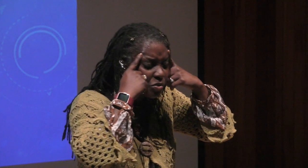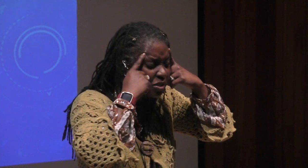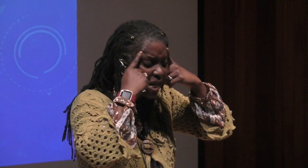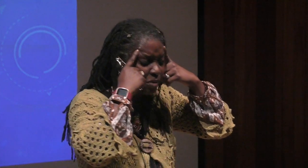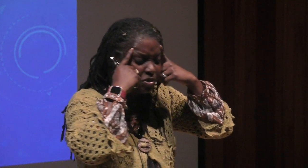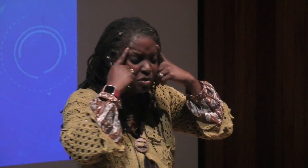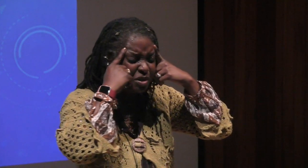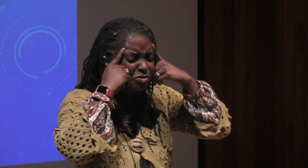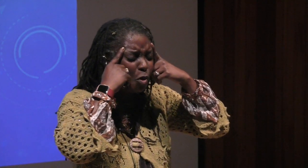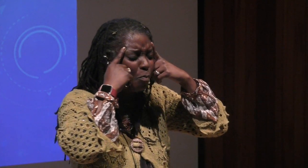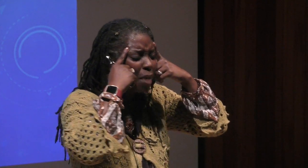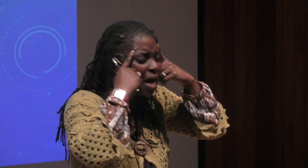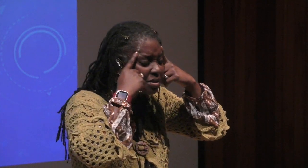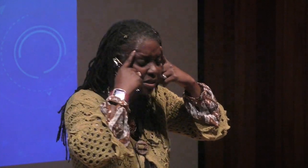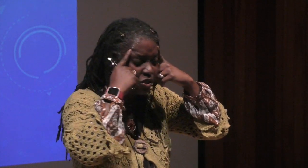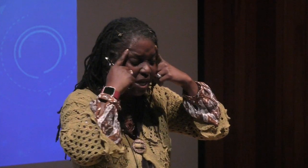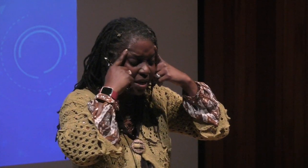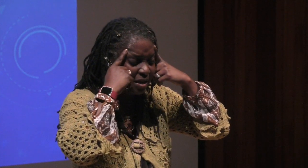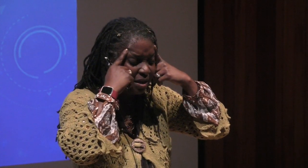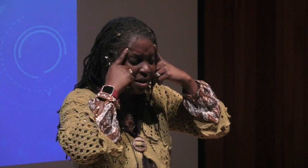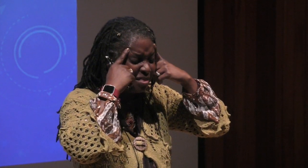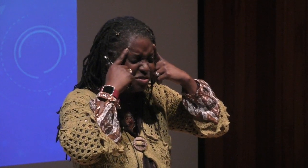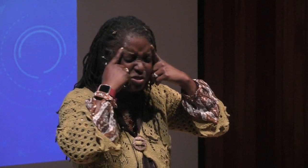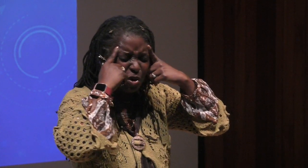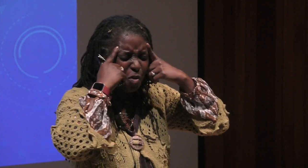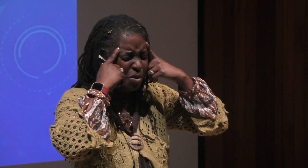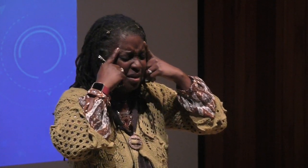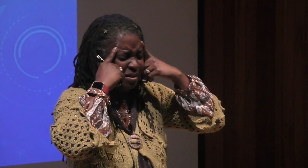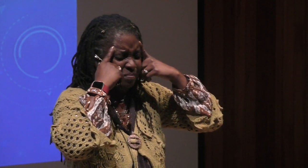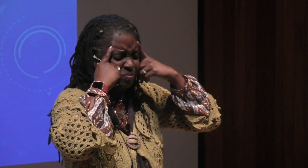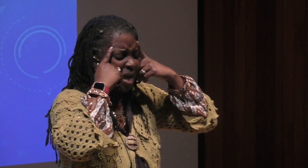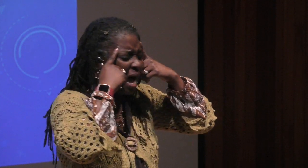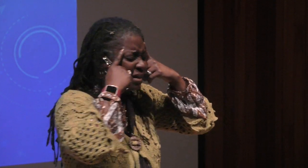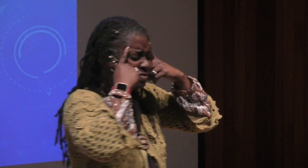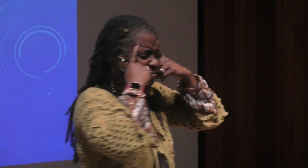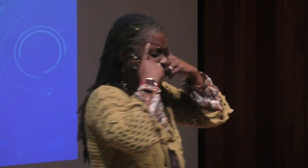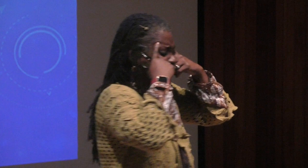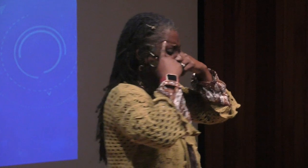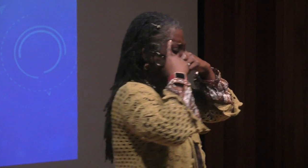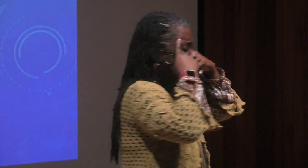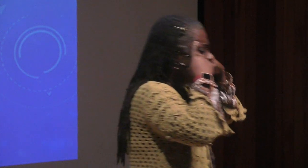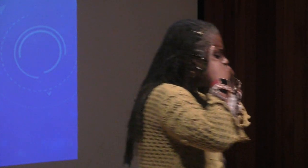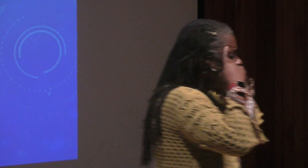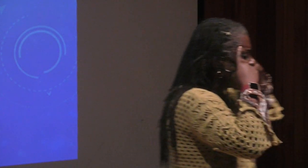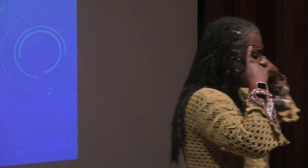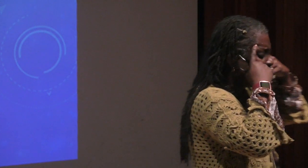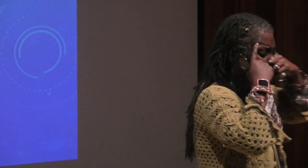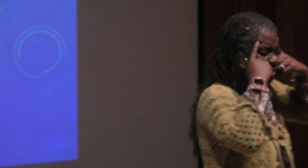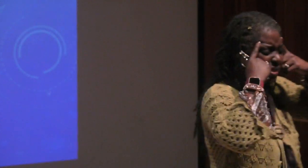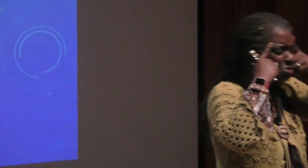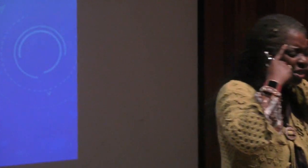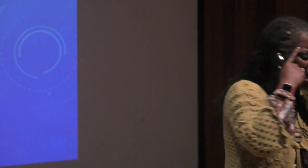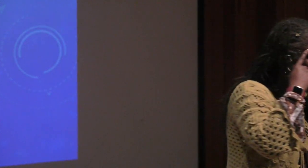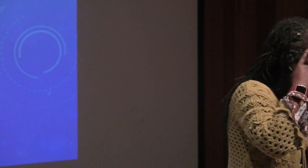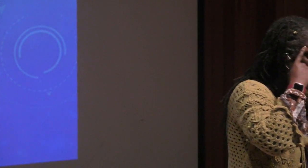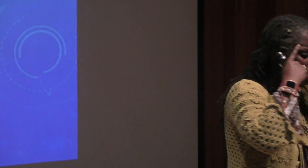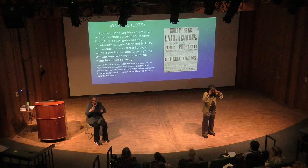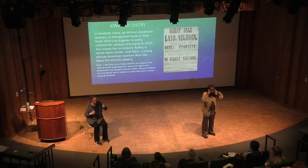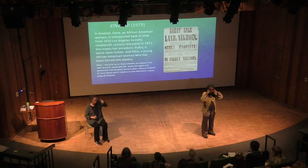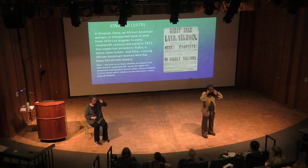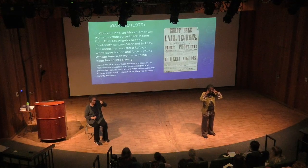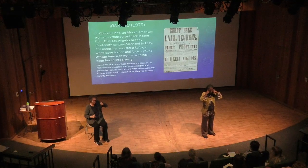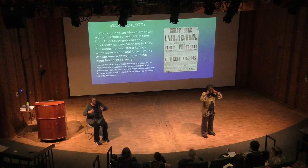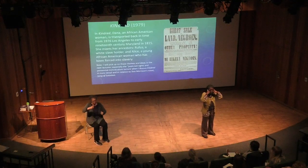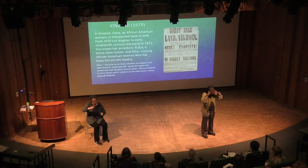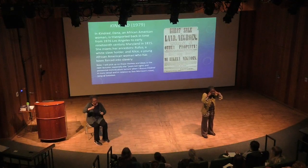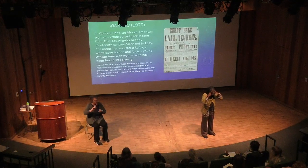color associated with you. There's no box to check. There's no kind of supremacy or subjugation